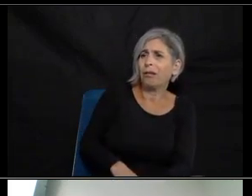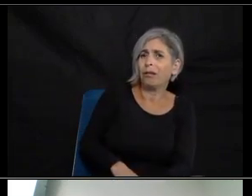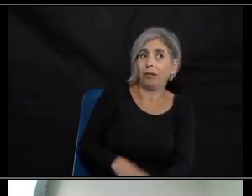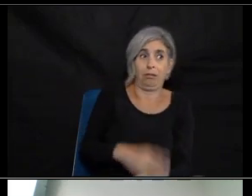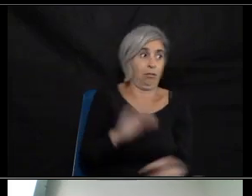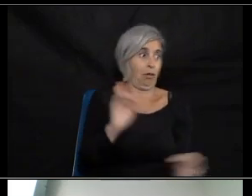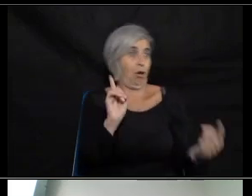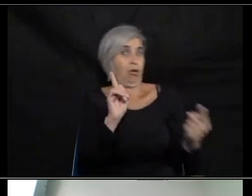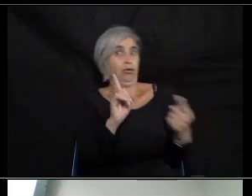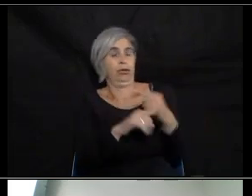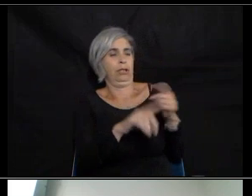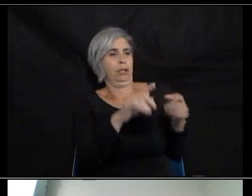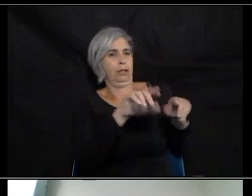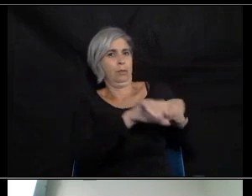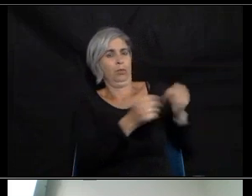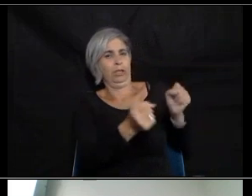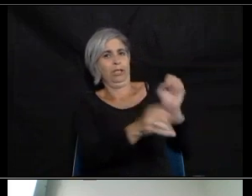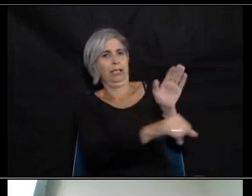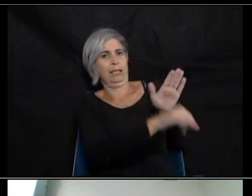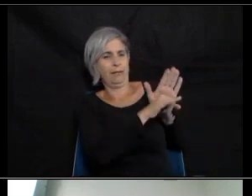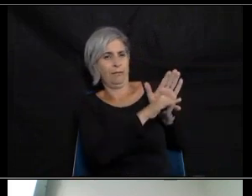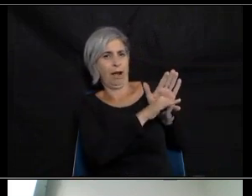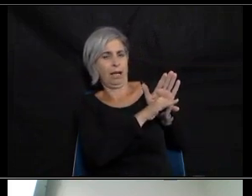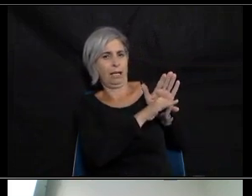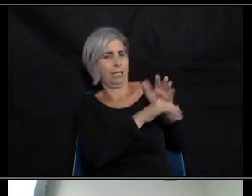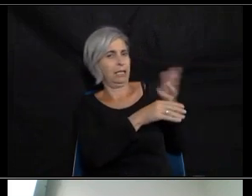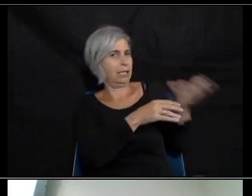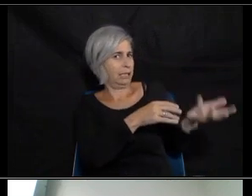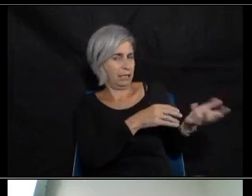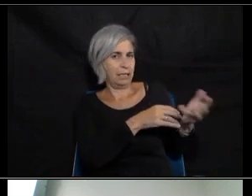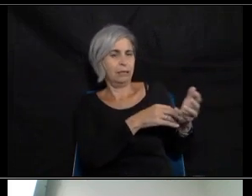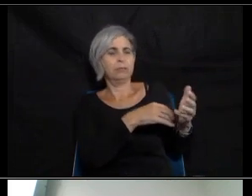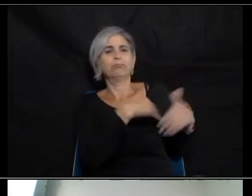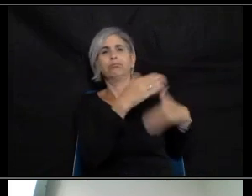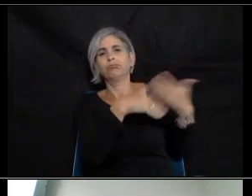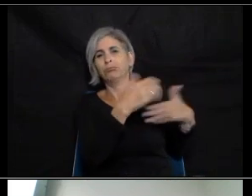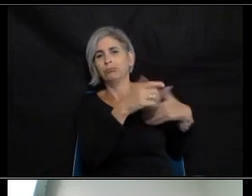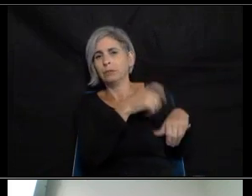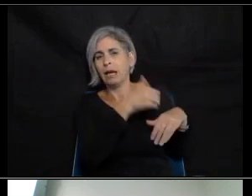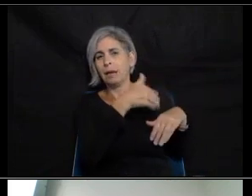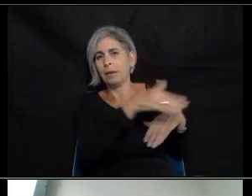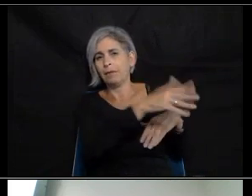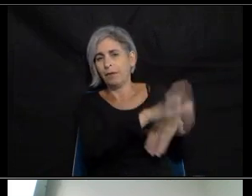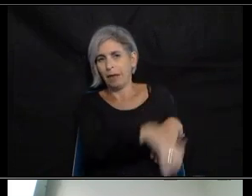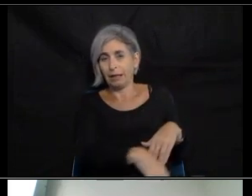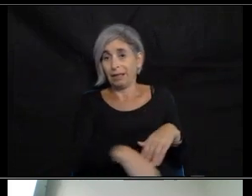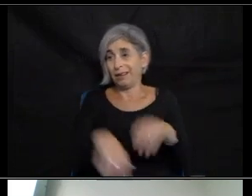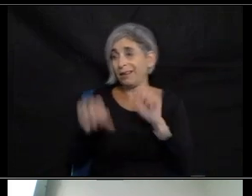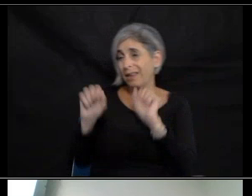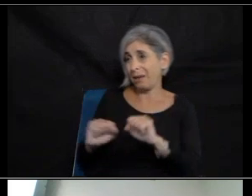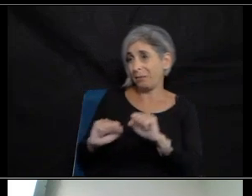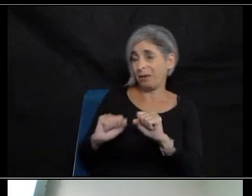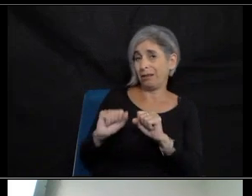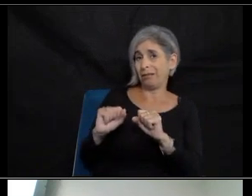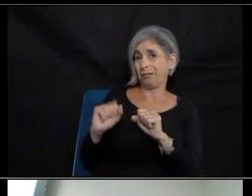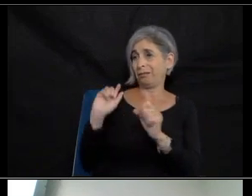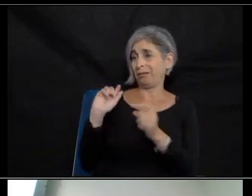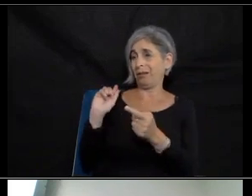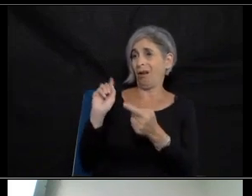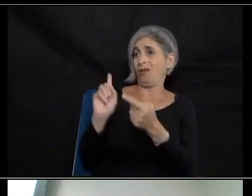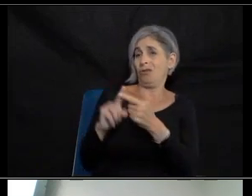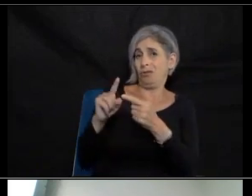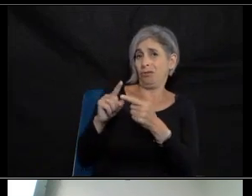Until the breach is identified. Okay. And some period of time after that. So it could be up until the